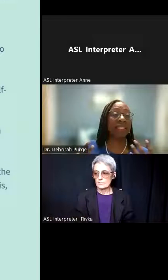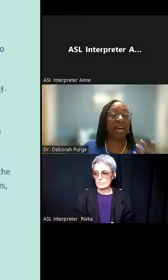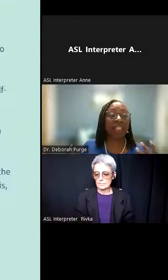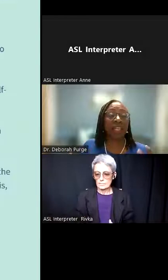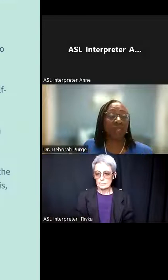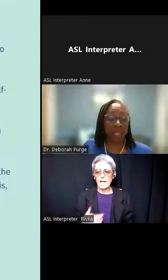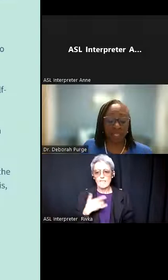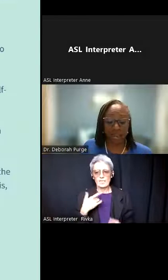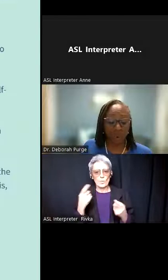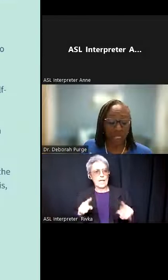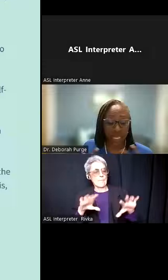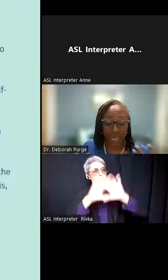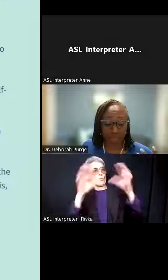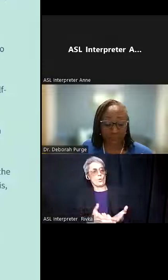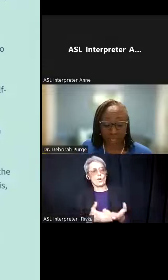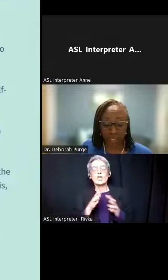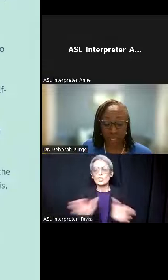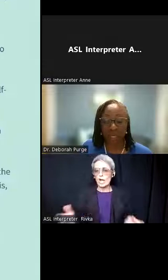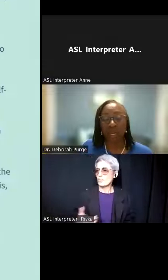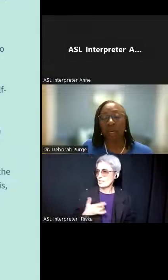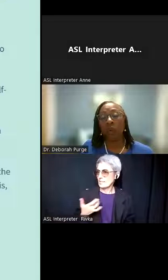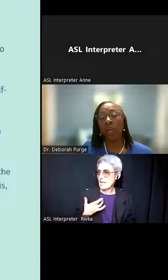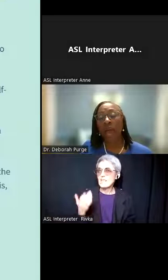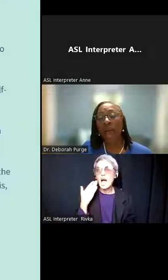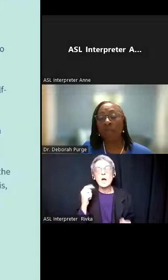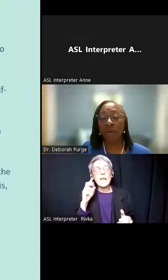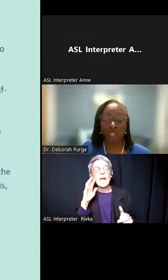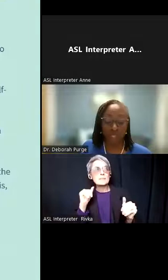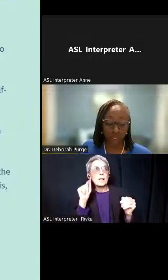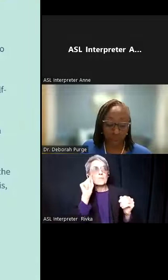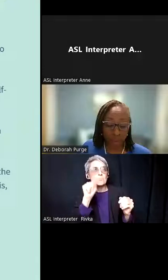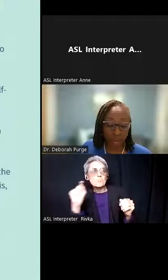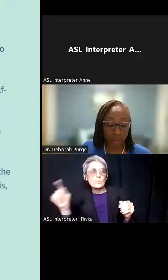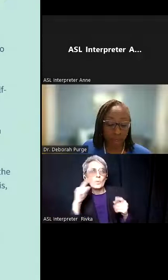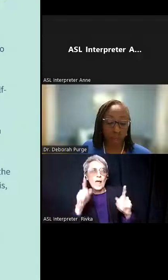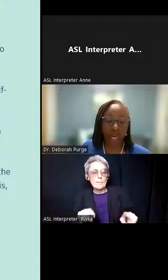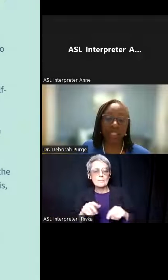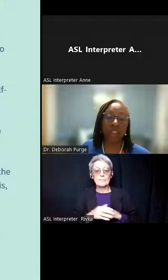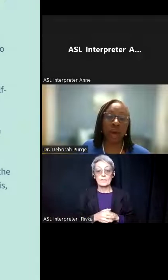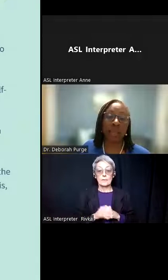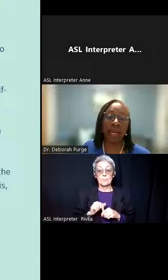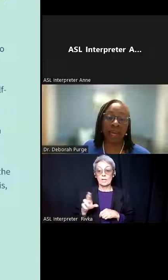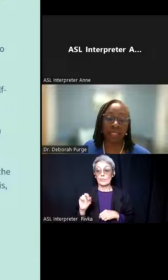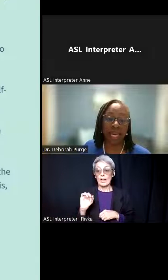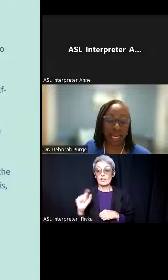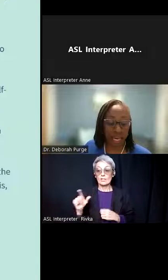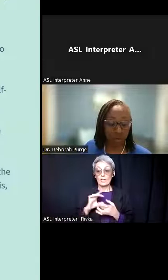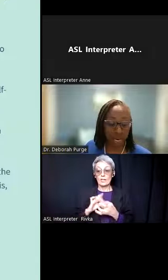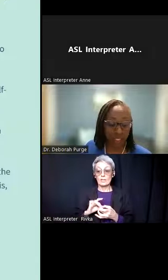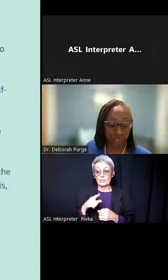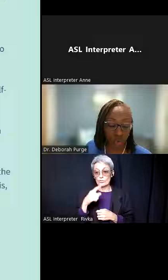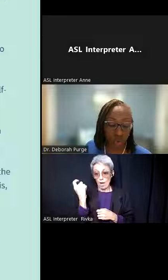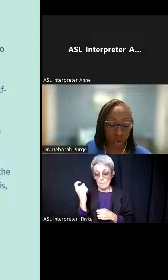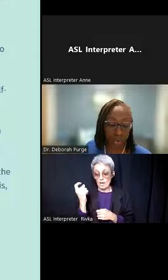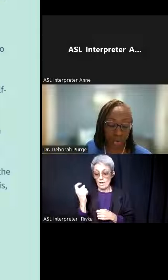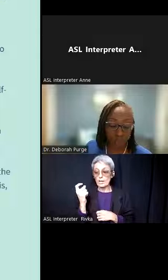have a general sense. I know what to expect. When you have relational trauma, the relational trauma comes in and the